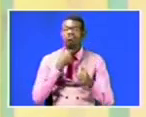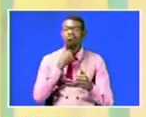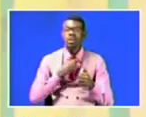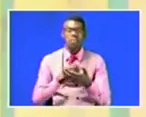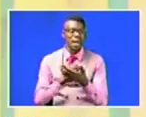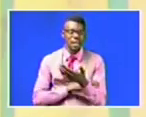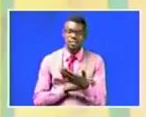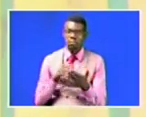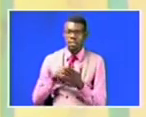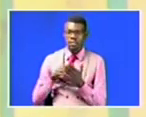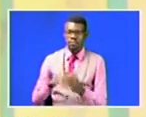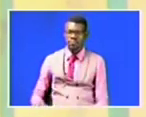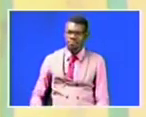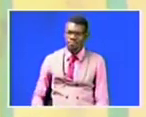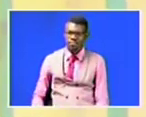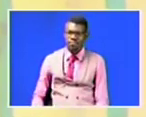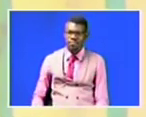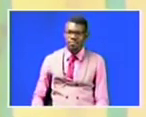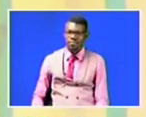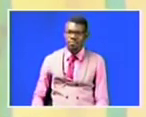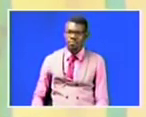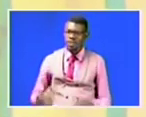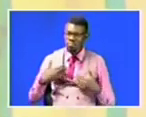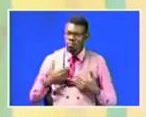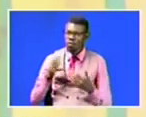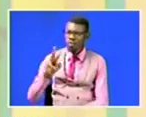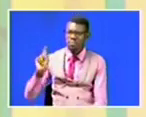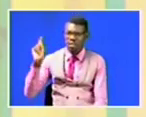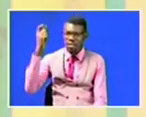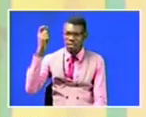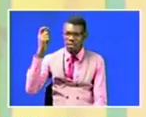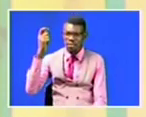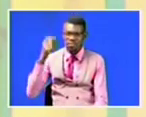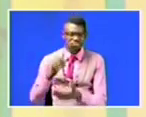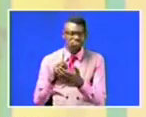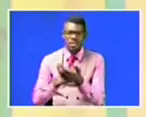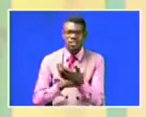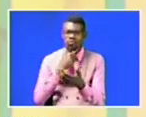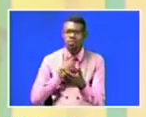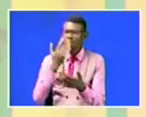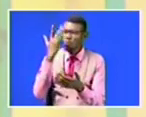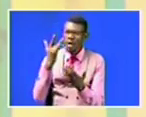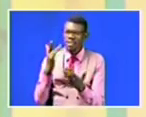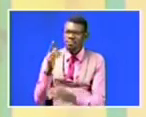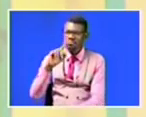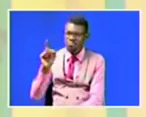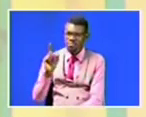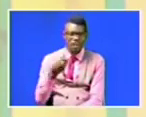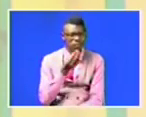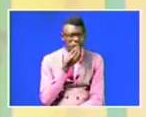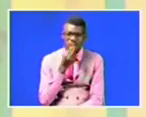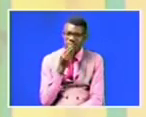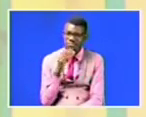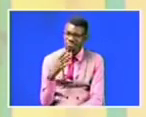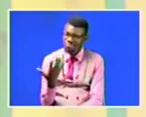cancer cases. What is it that is making the people of Western region more prone to throat cancer? Is it the food that they eat?